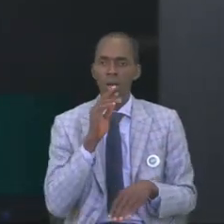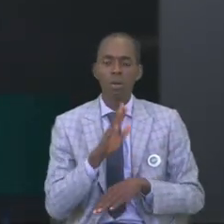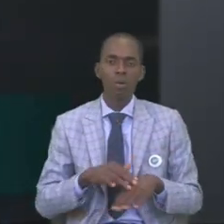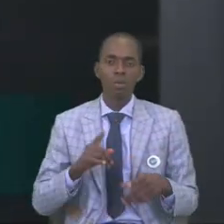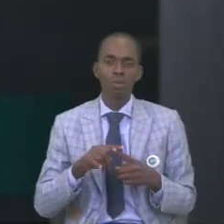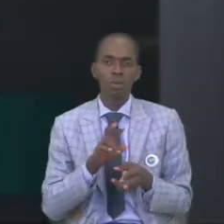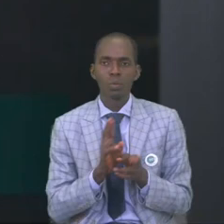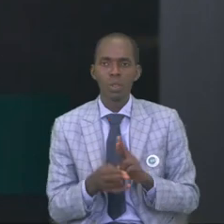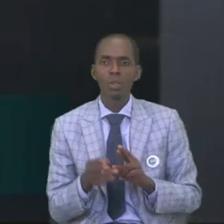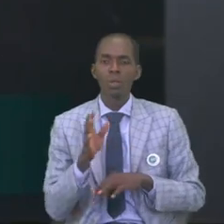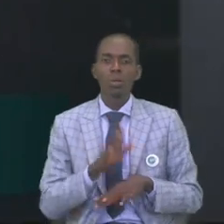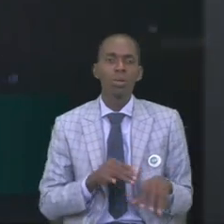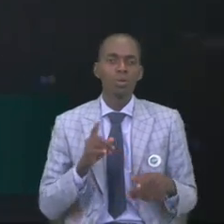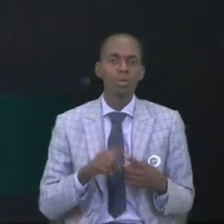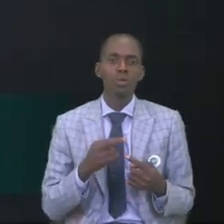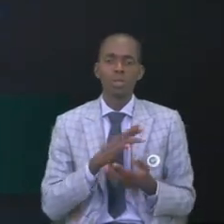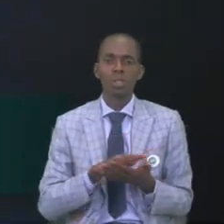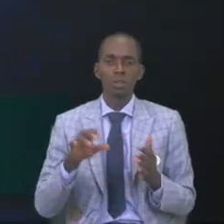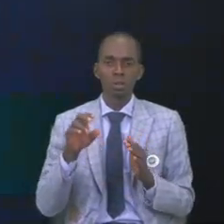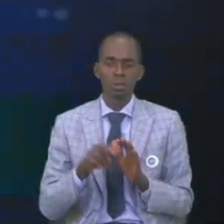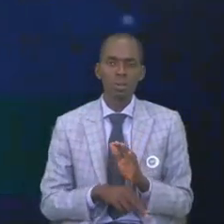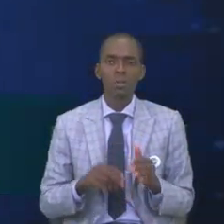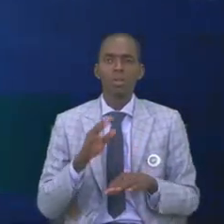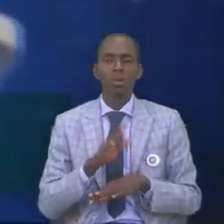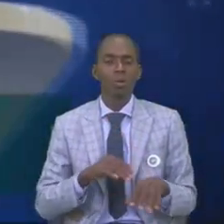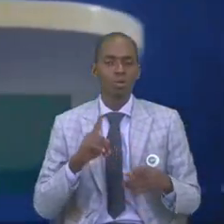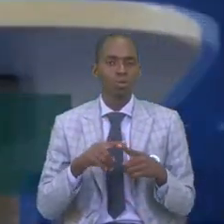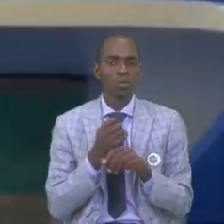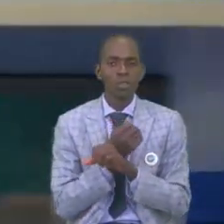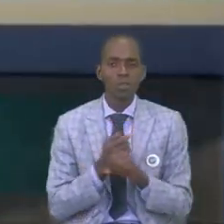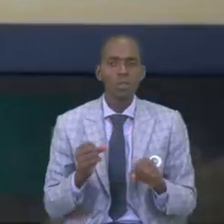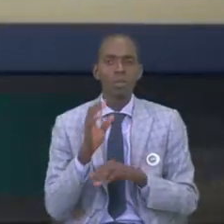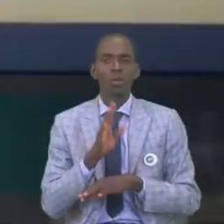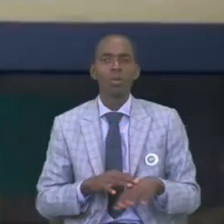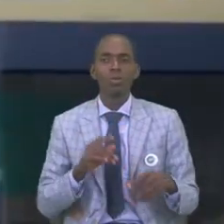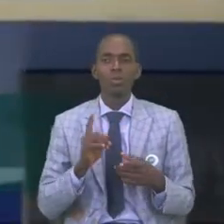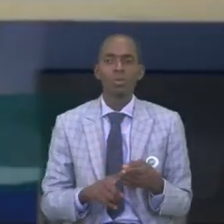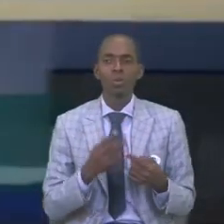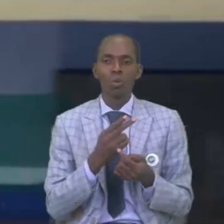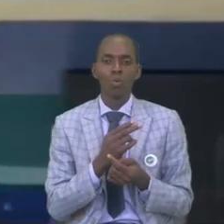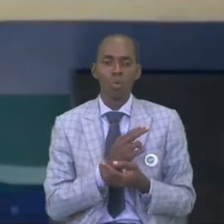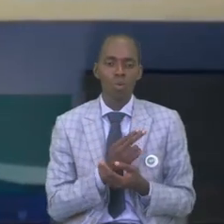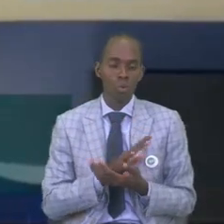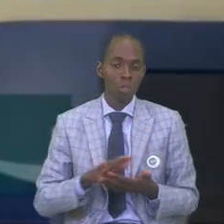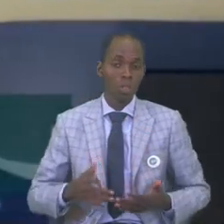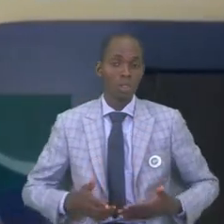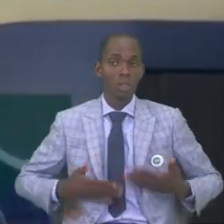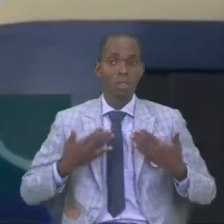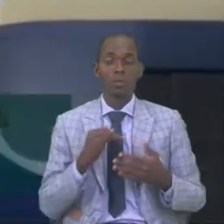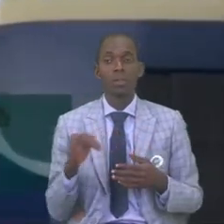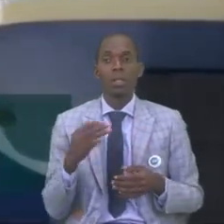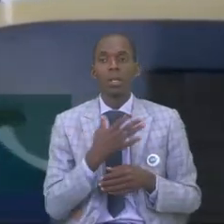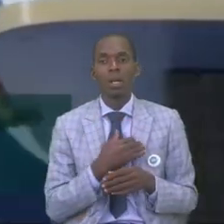called to righteousness, they're called to salvation, they're called to holy living and faithfulness. He who